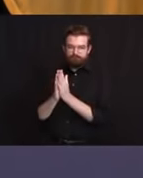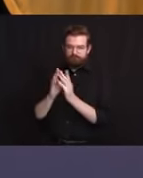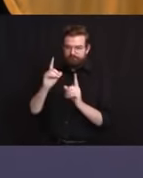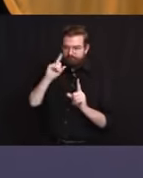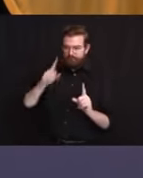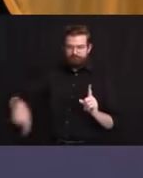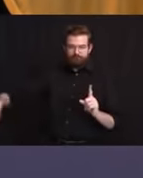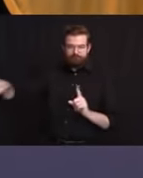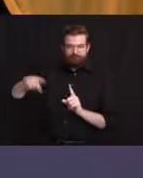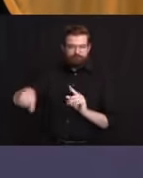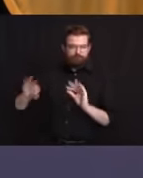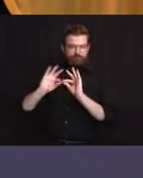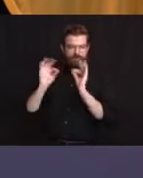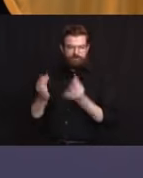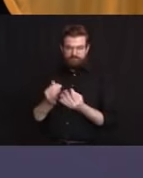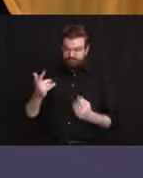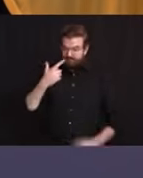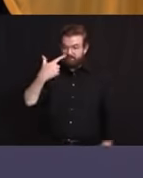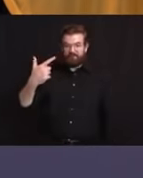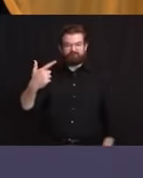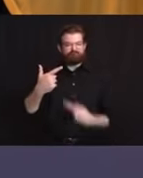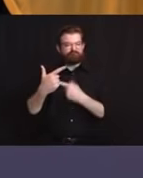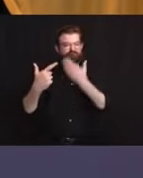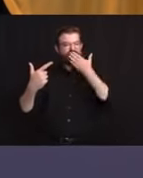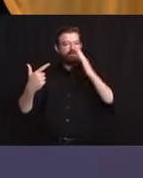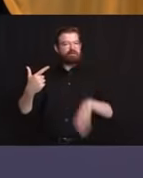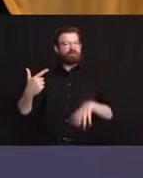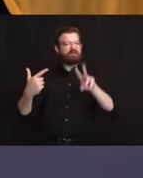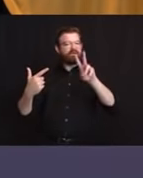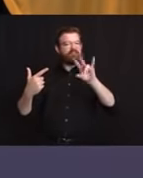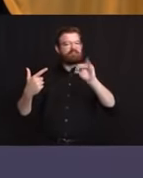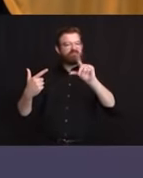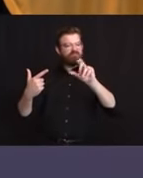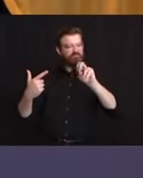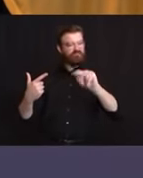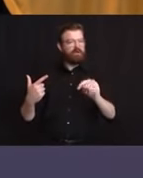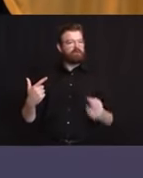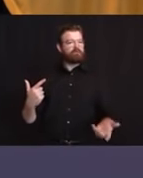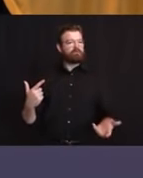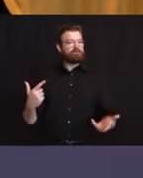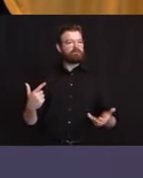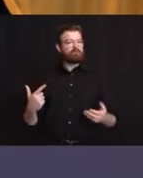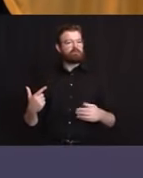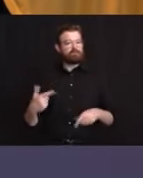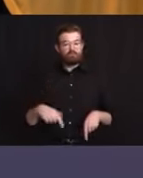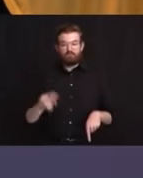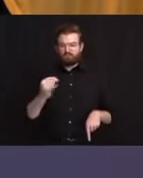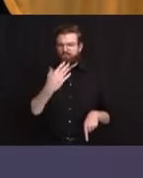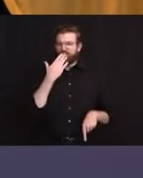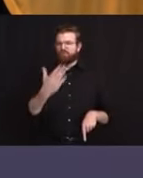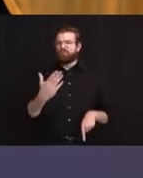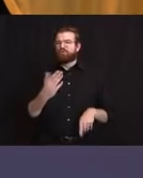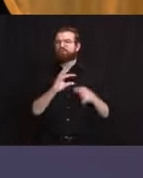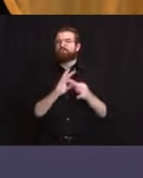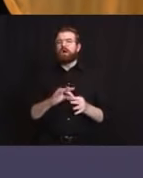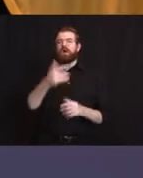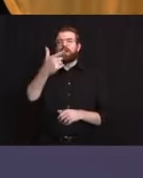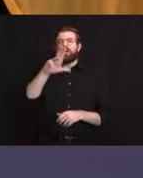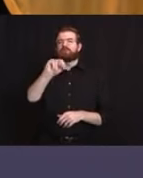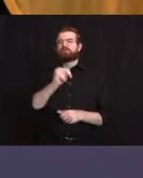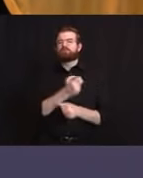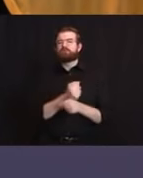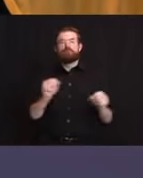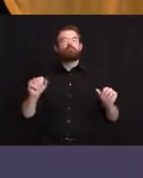probably in as good a shape in terms of gun safety as any American state, just goes to show you it's still out there, and